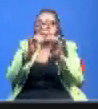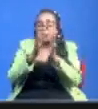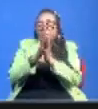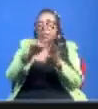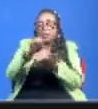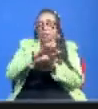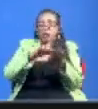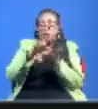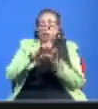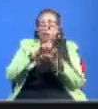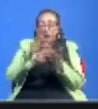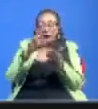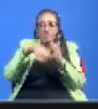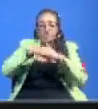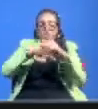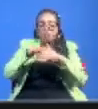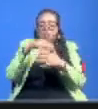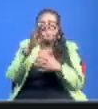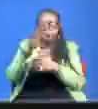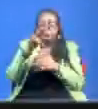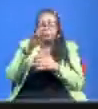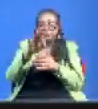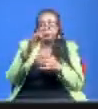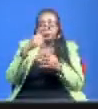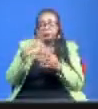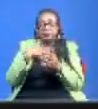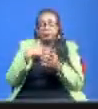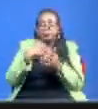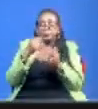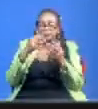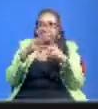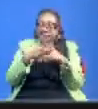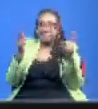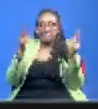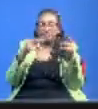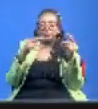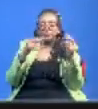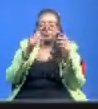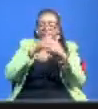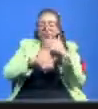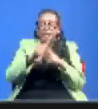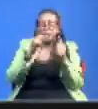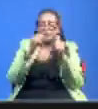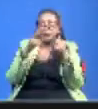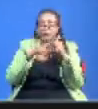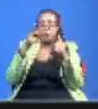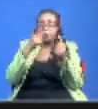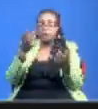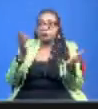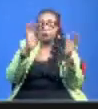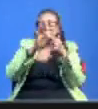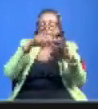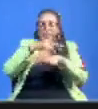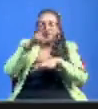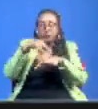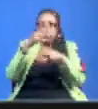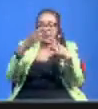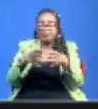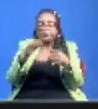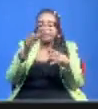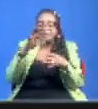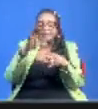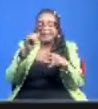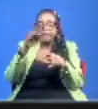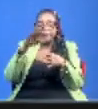The FKF has commenced the selection process for under-17 players who will join the national team for the CECAFA Championship and the